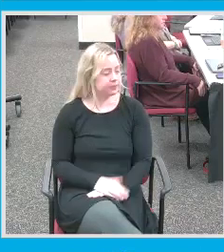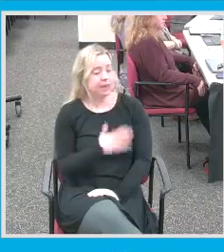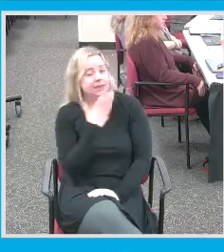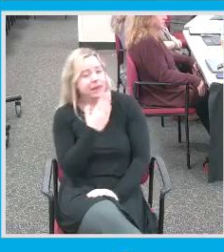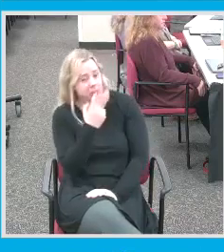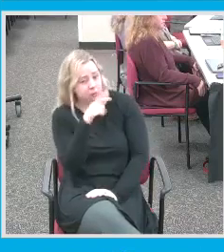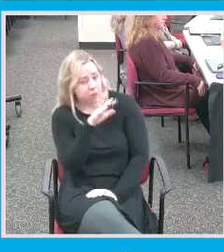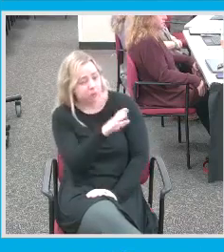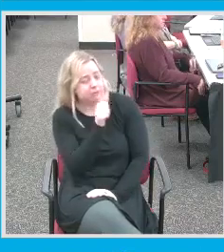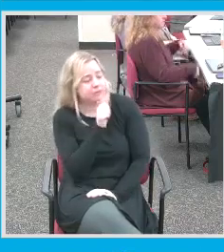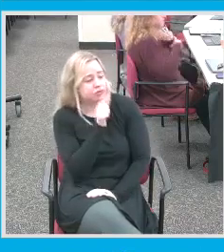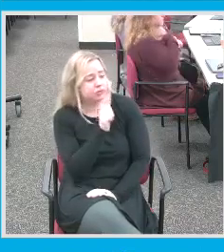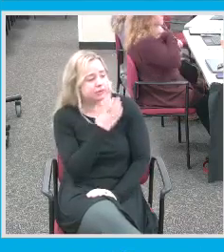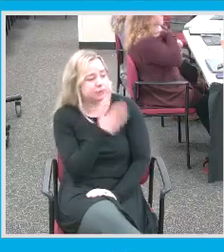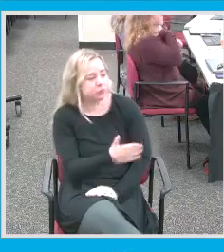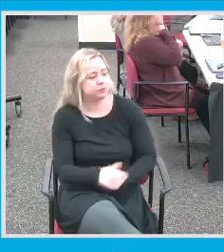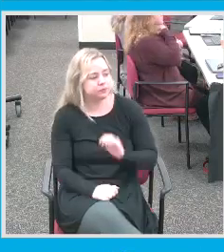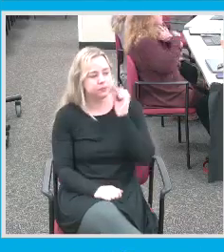patience.